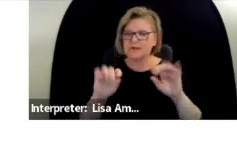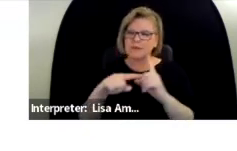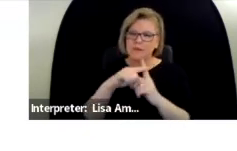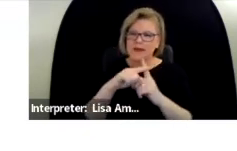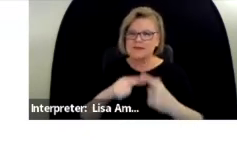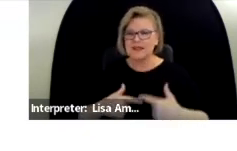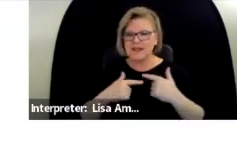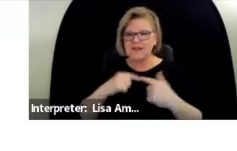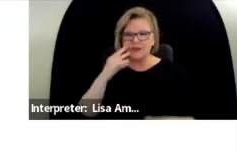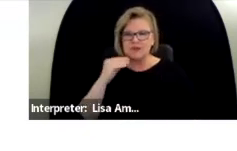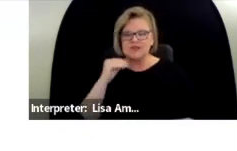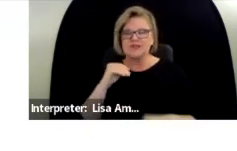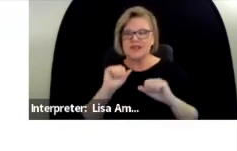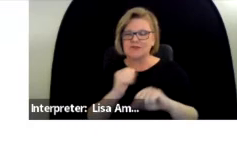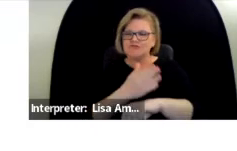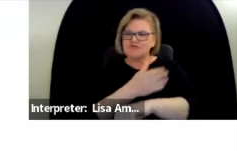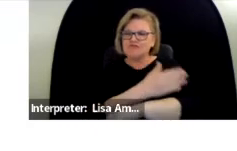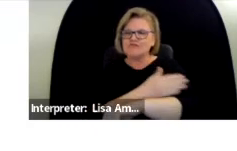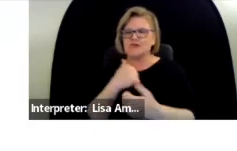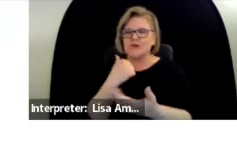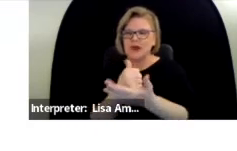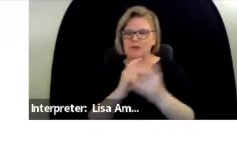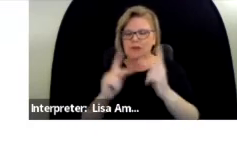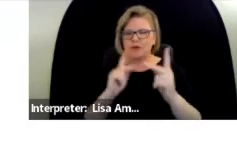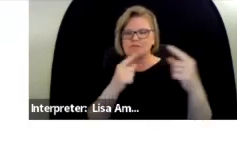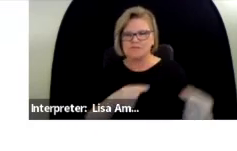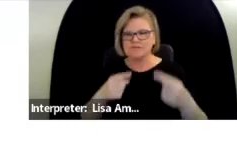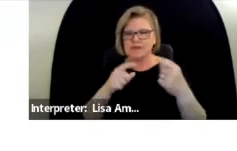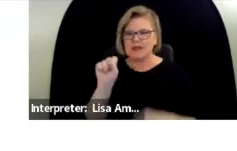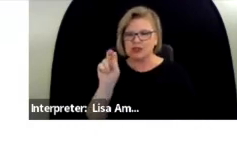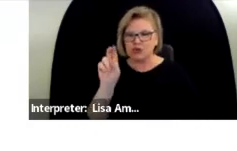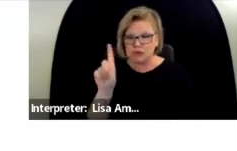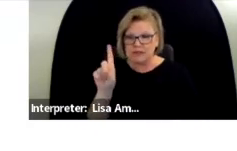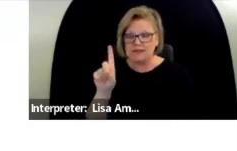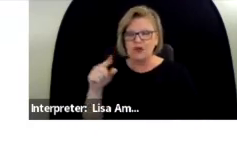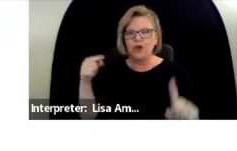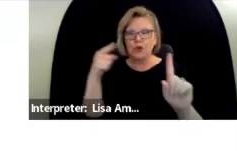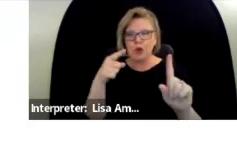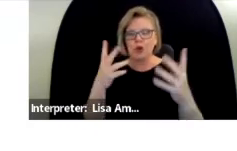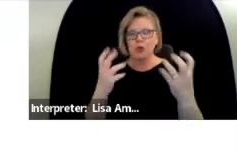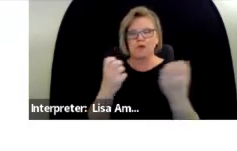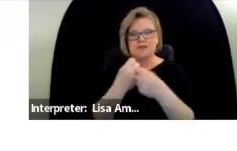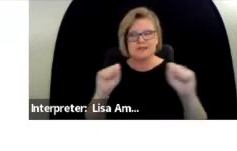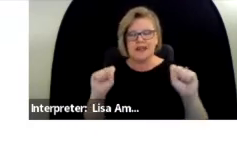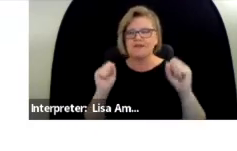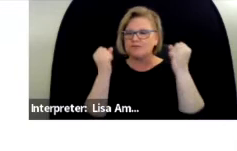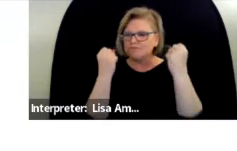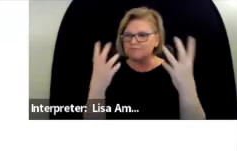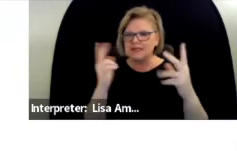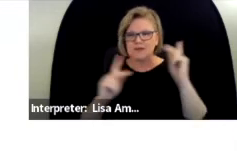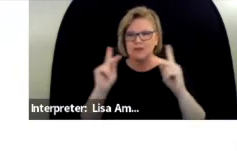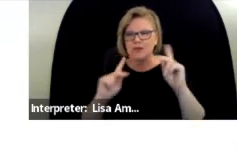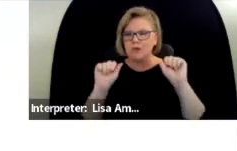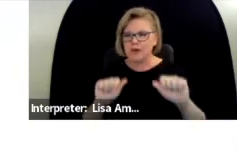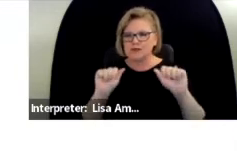help others who also struggle with SUD. Her goal is to save as many lives as possible and change